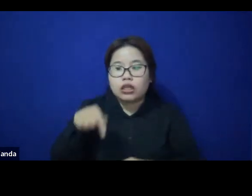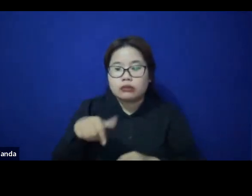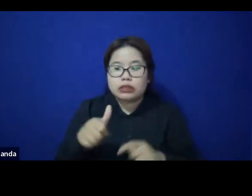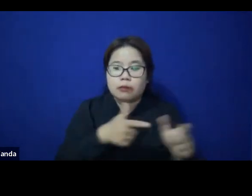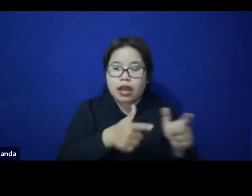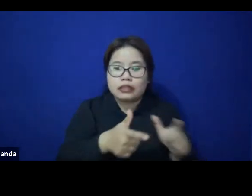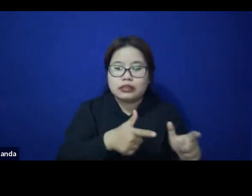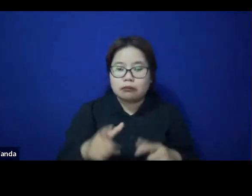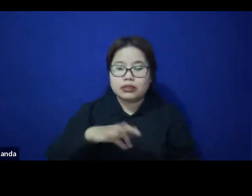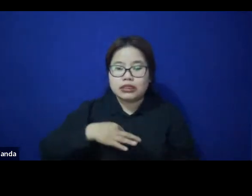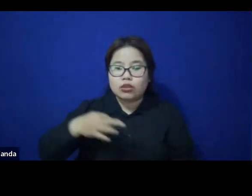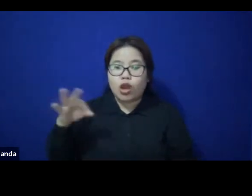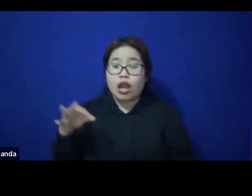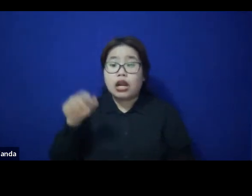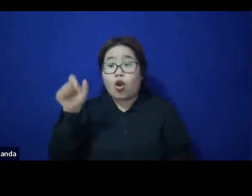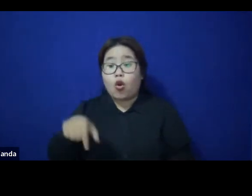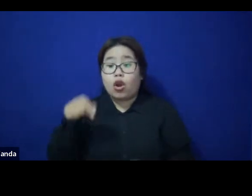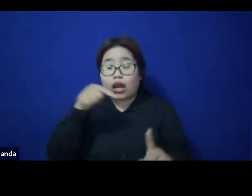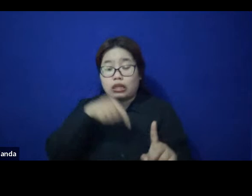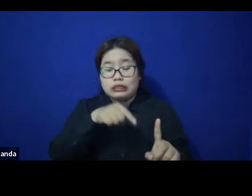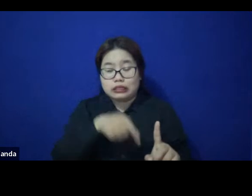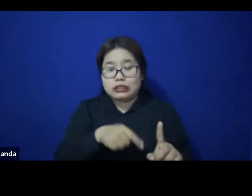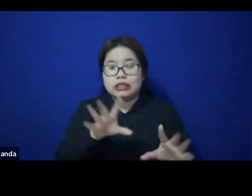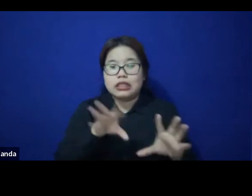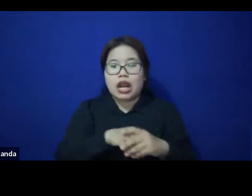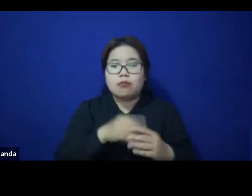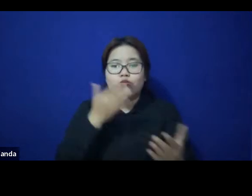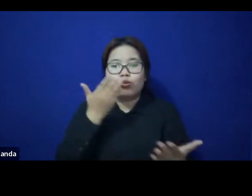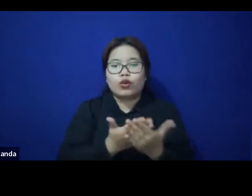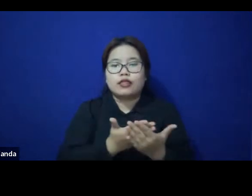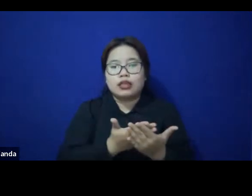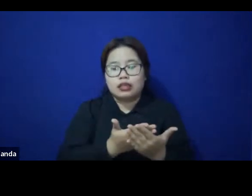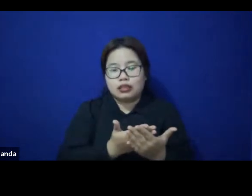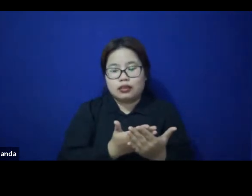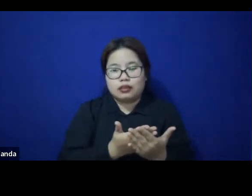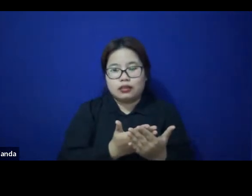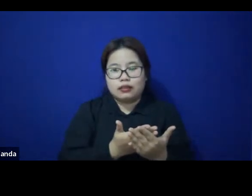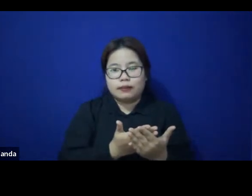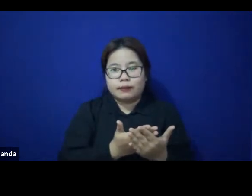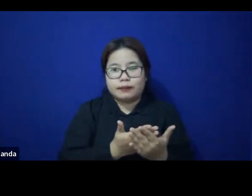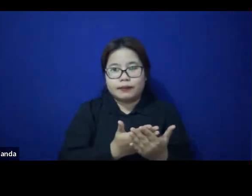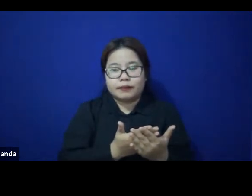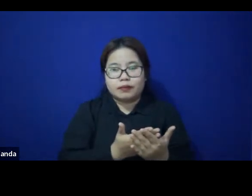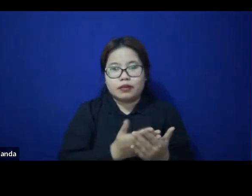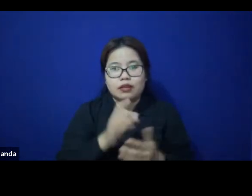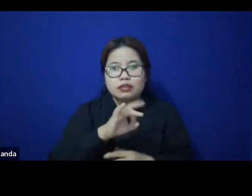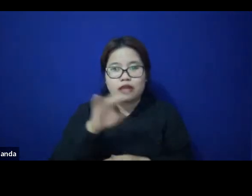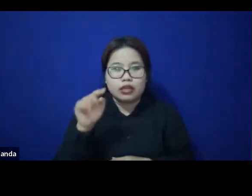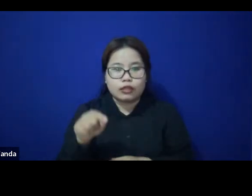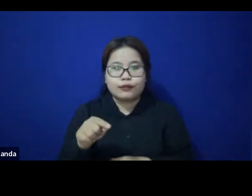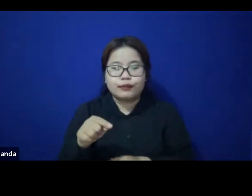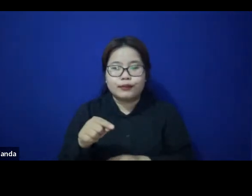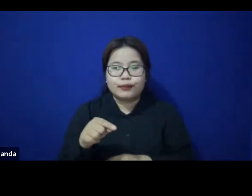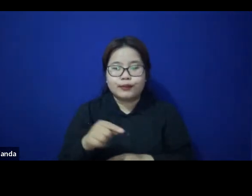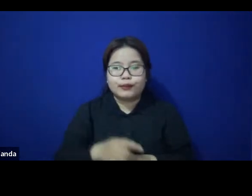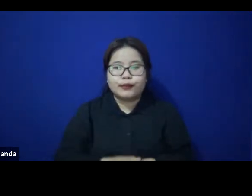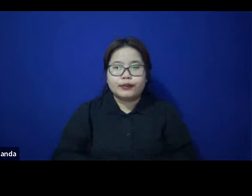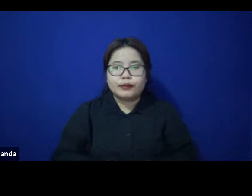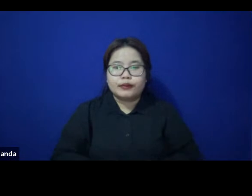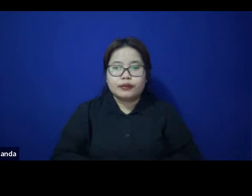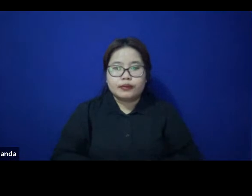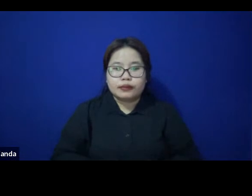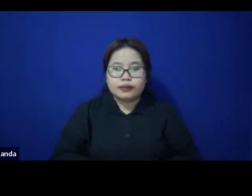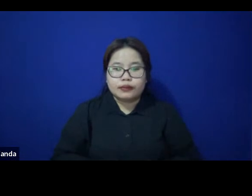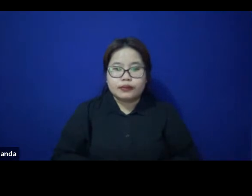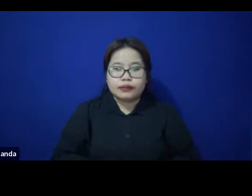evidence, when they discuss the current state and importance of her teeth, first of